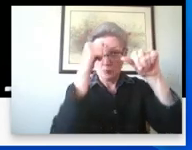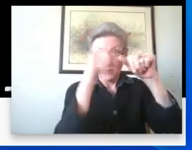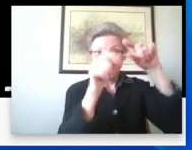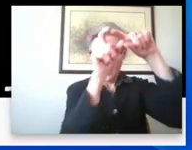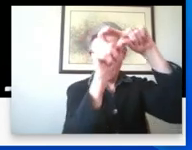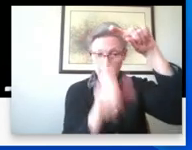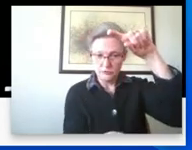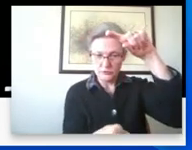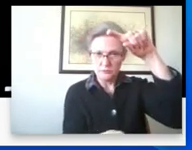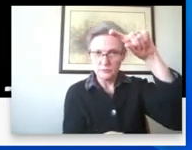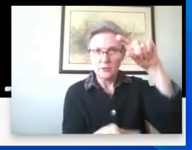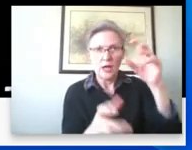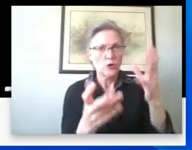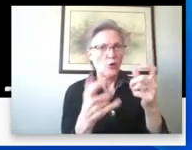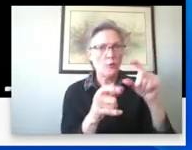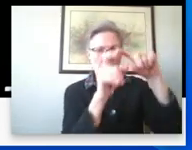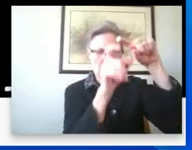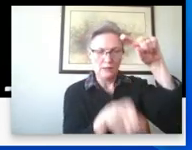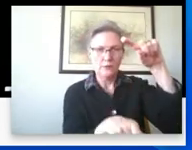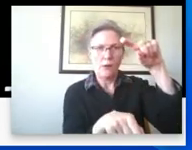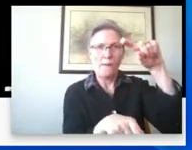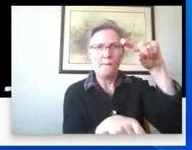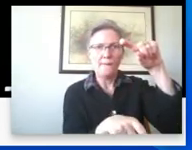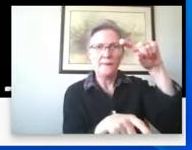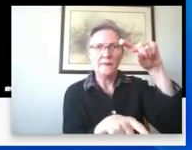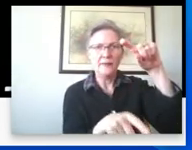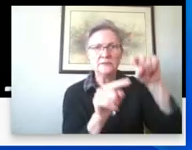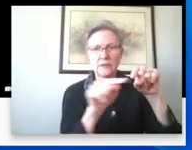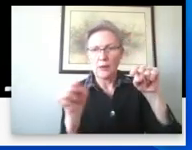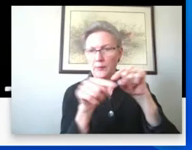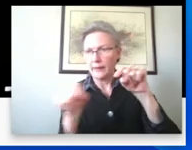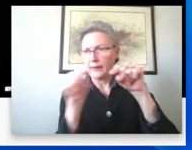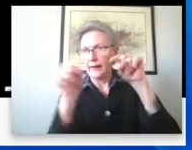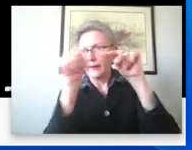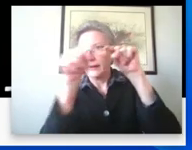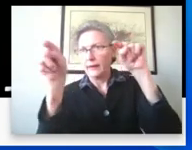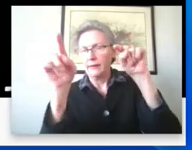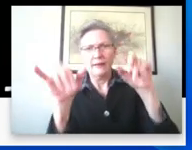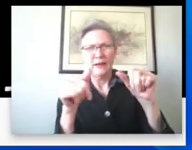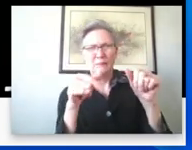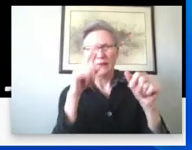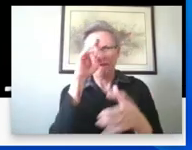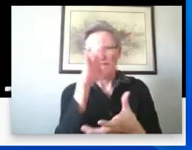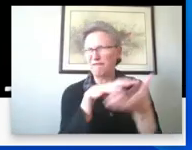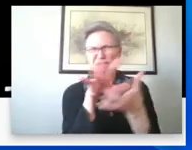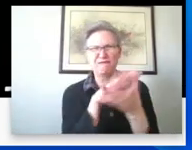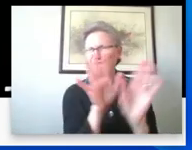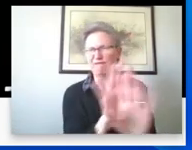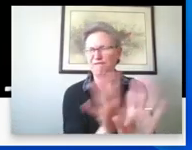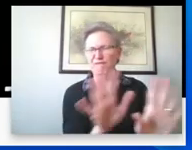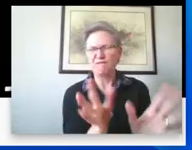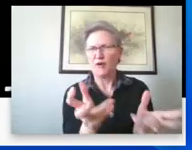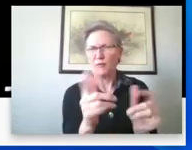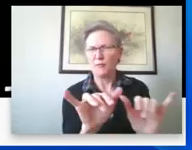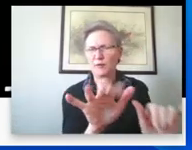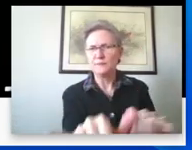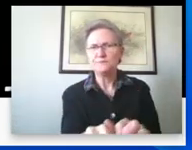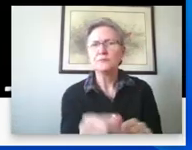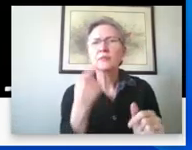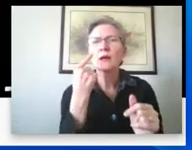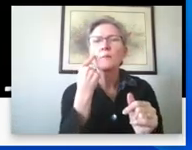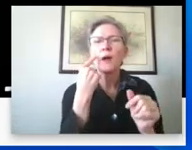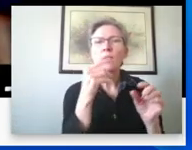I don't want to put columns on the side and then start counting because then I'll get mixed up, okay? So thinking